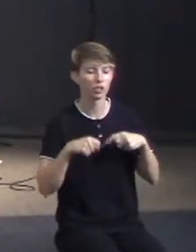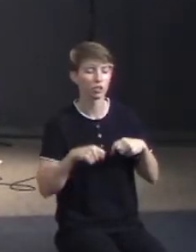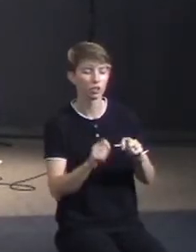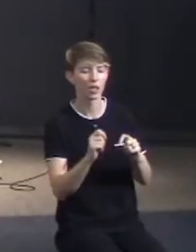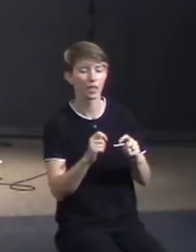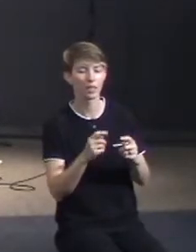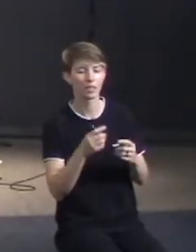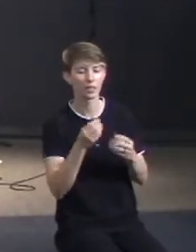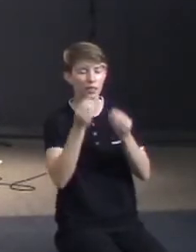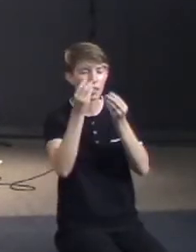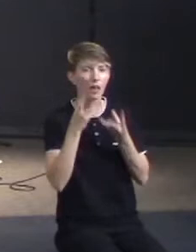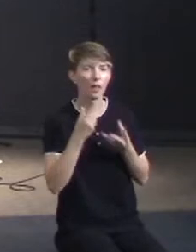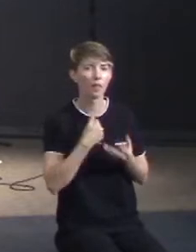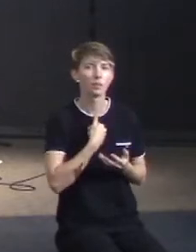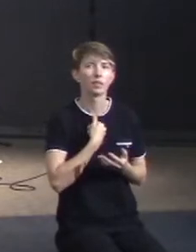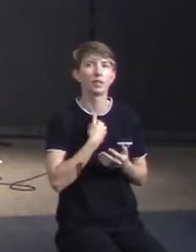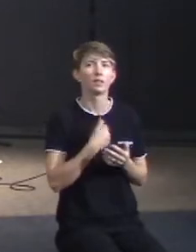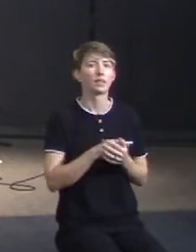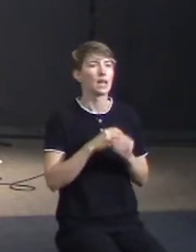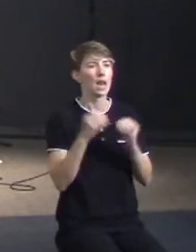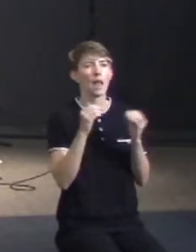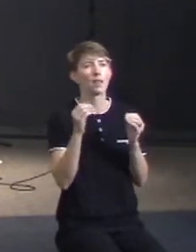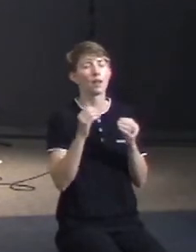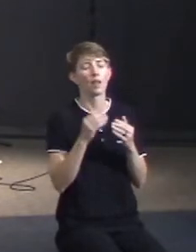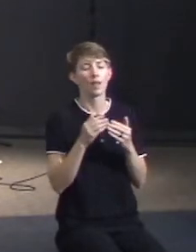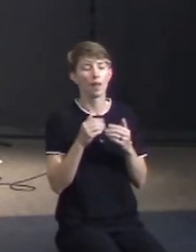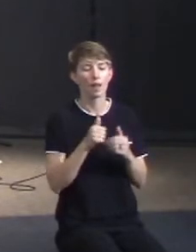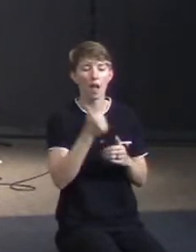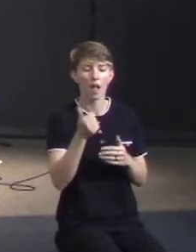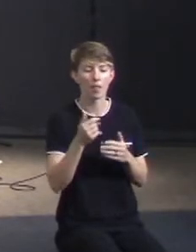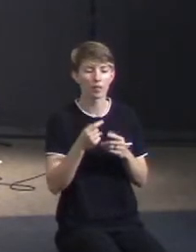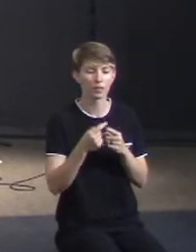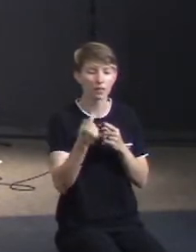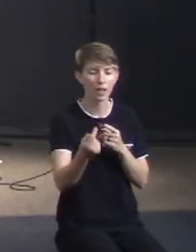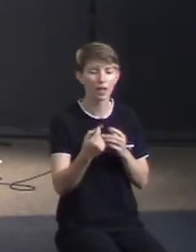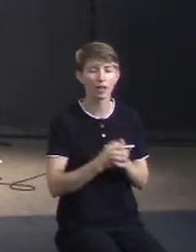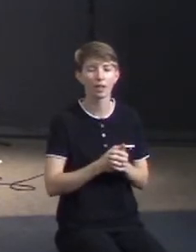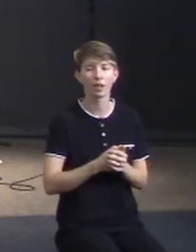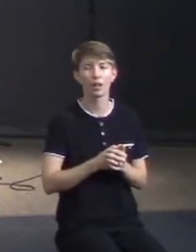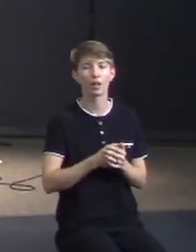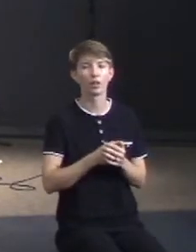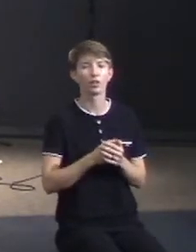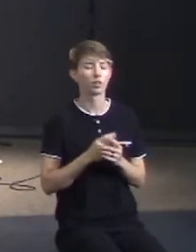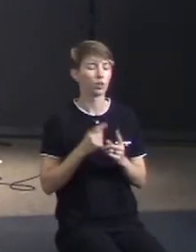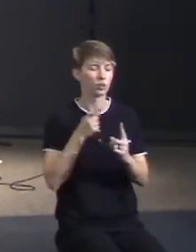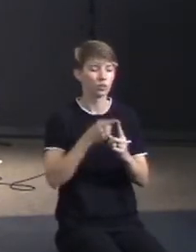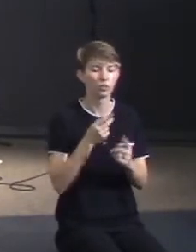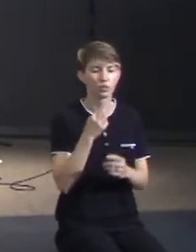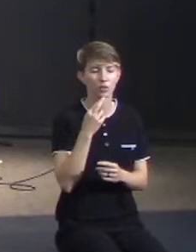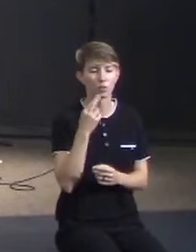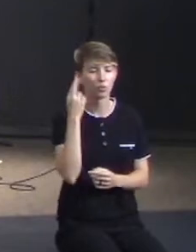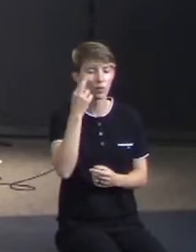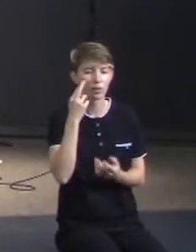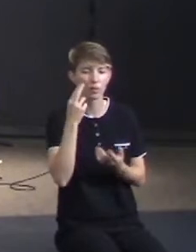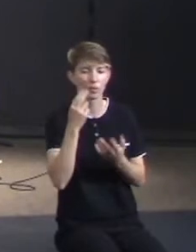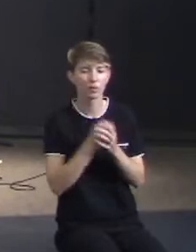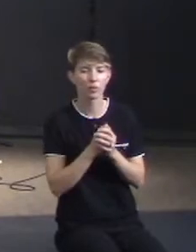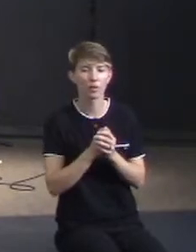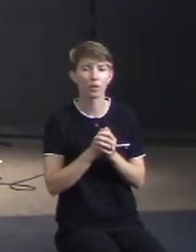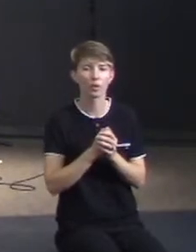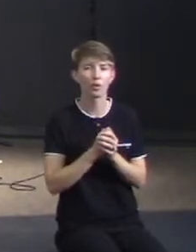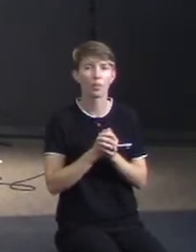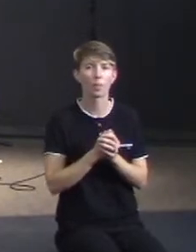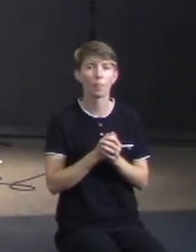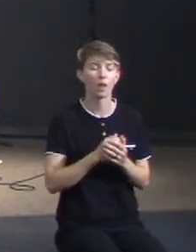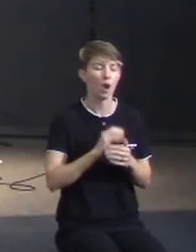there's nothing on the other side, being marched towards a reality that they're convinced that the only reality is the one that I make up for myself. They're all